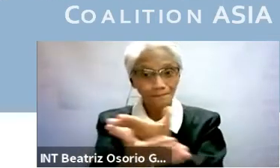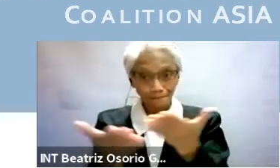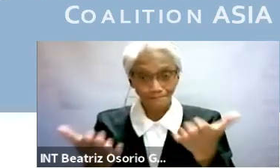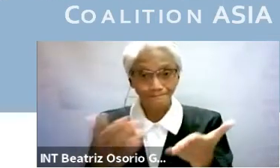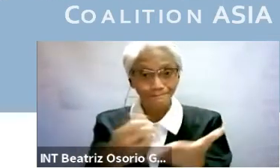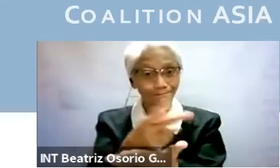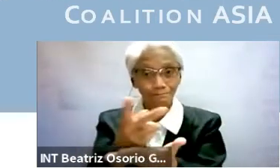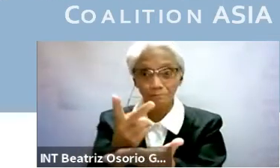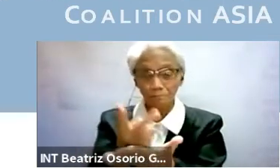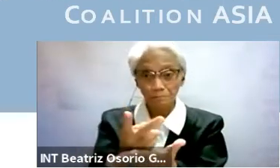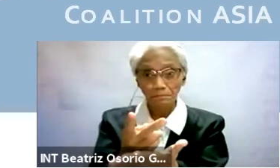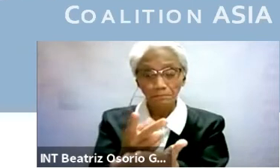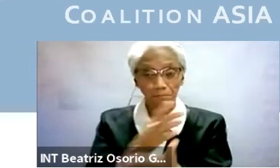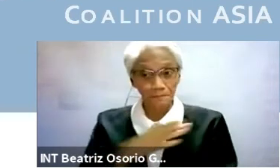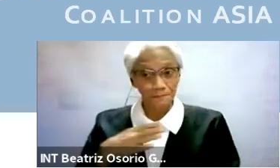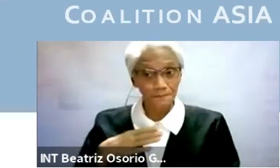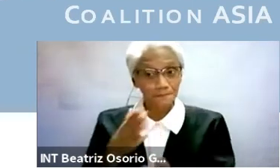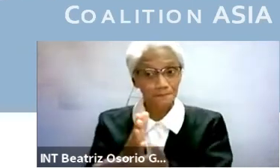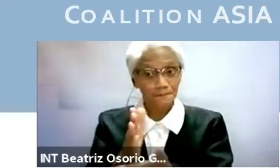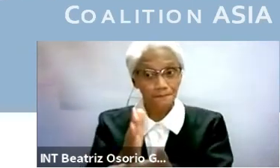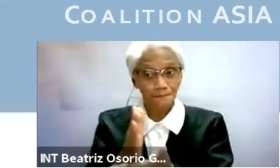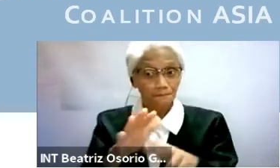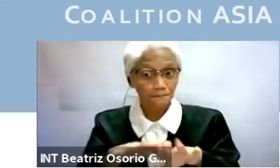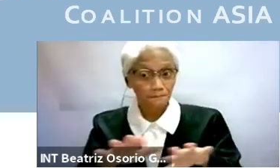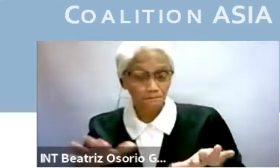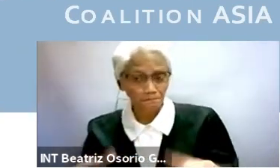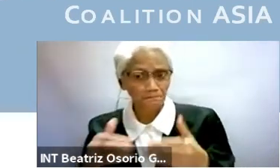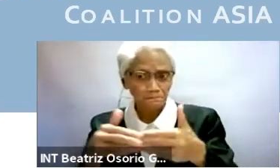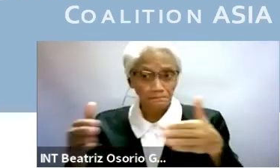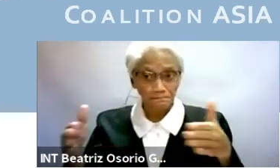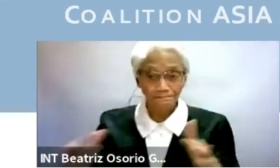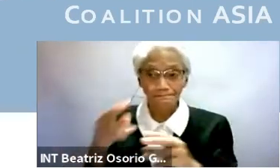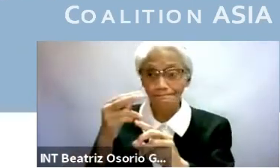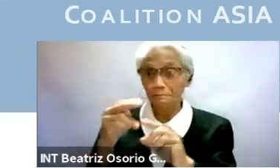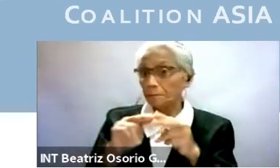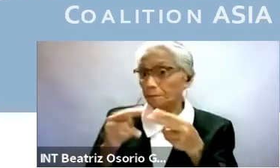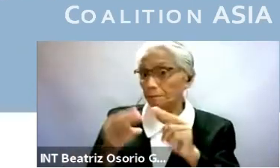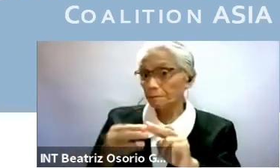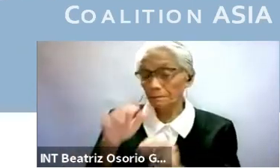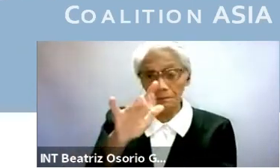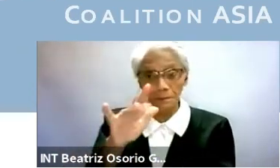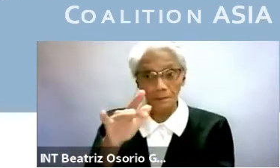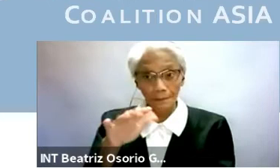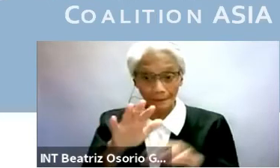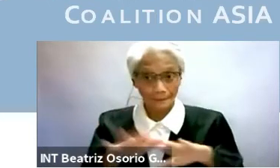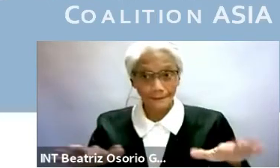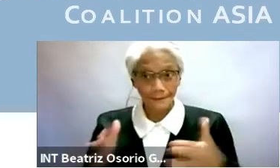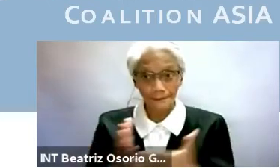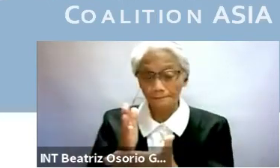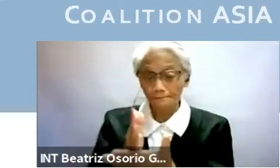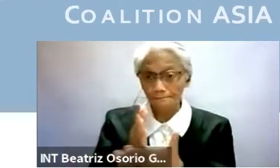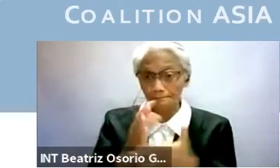on the Rights of the Child's latest general comment, number 25, Children's Rights in Relation to the